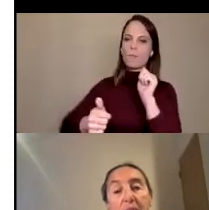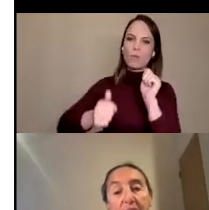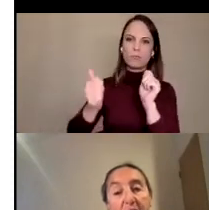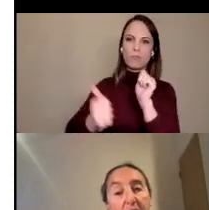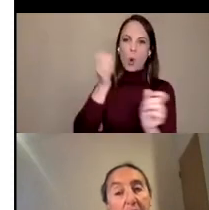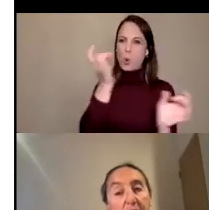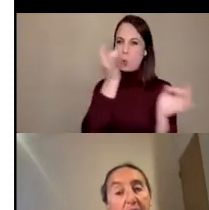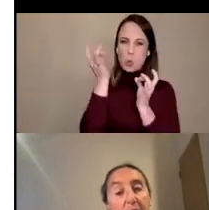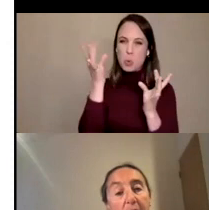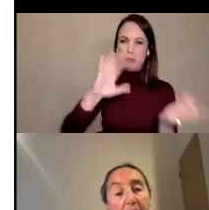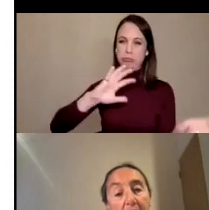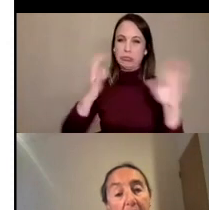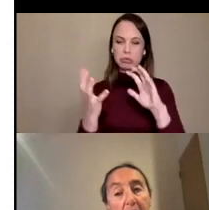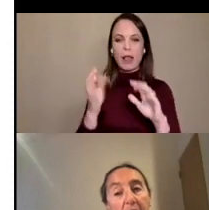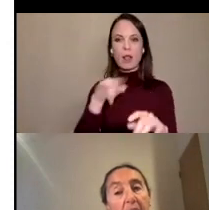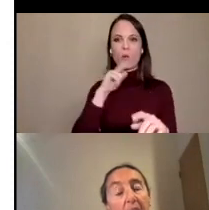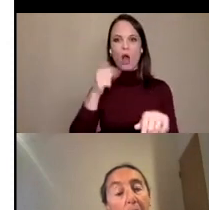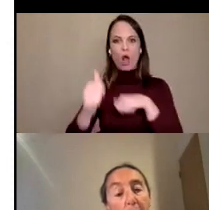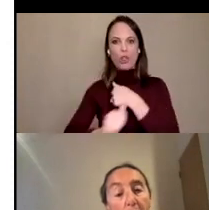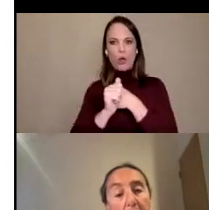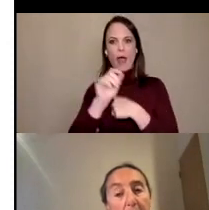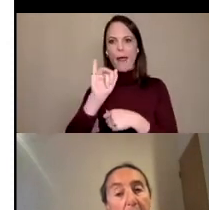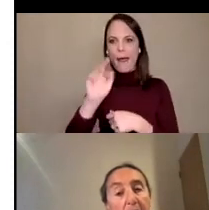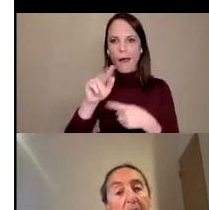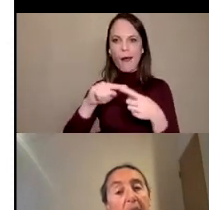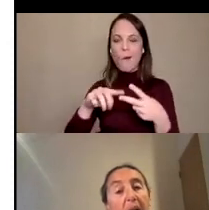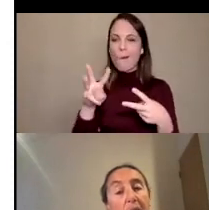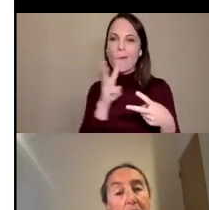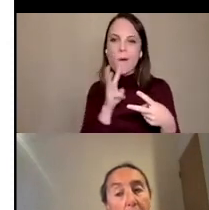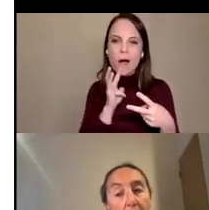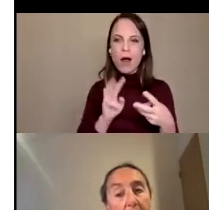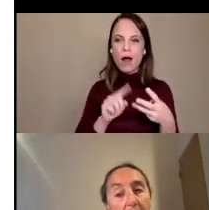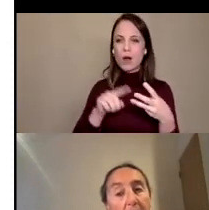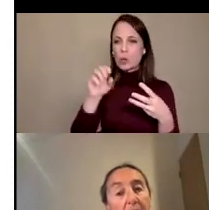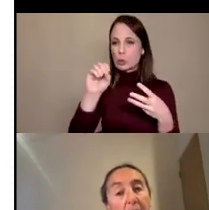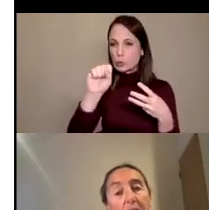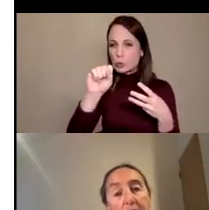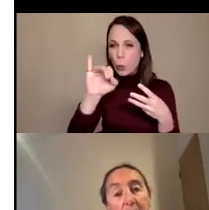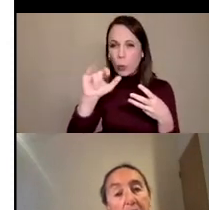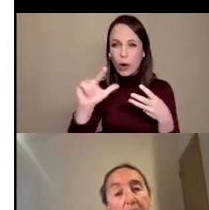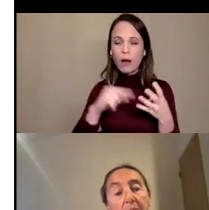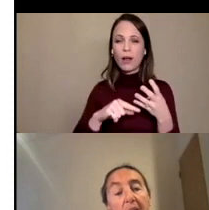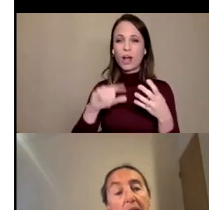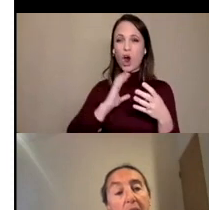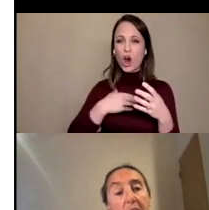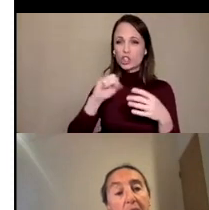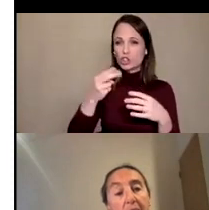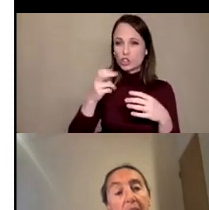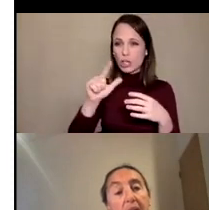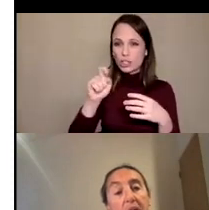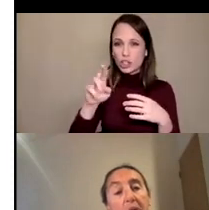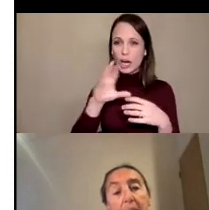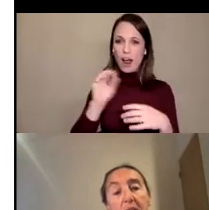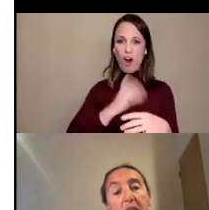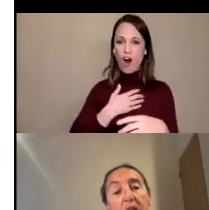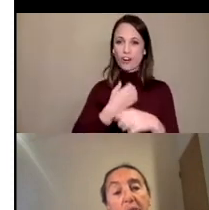those effects threaten our air, our water, our soil, our shelter, and our security.